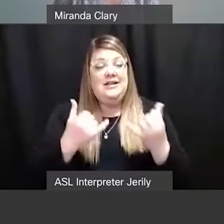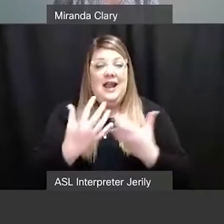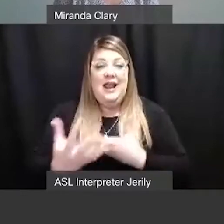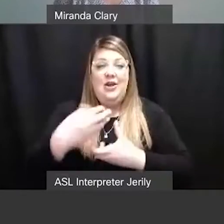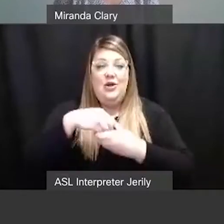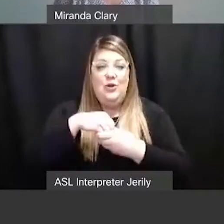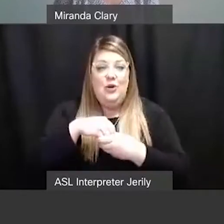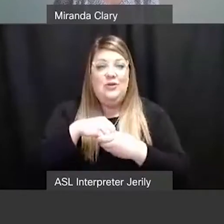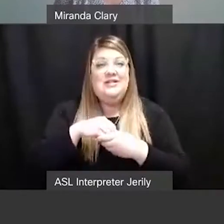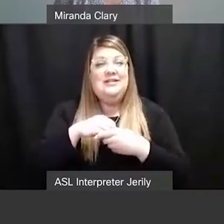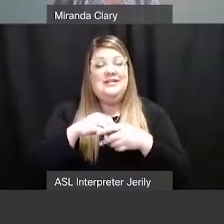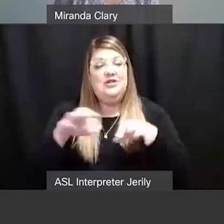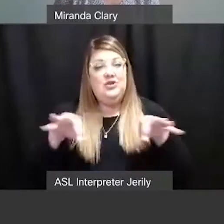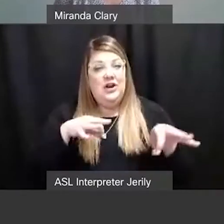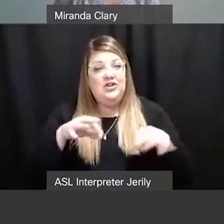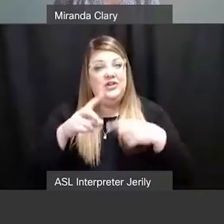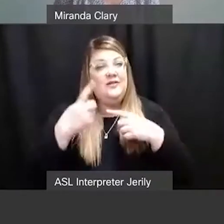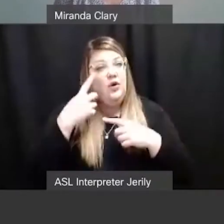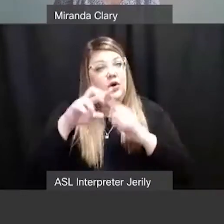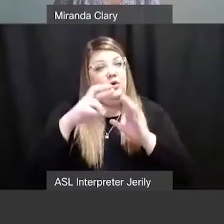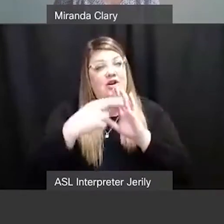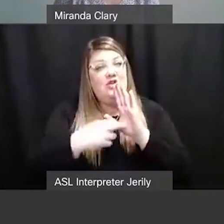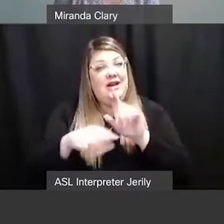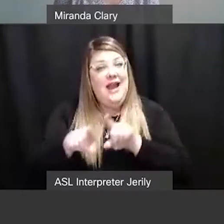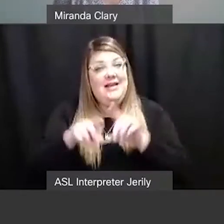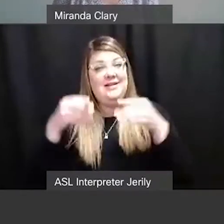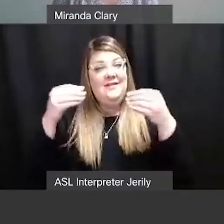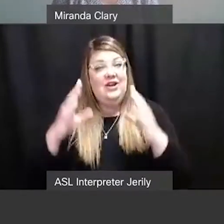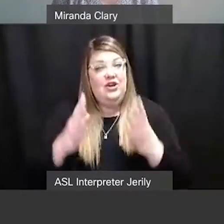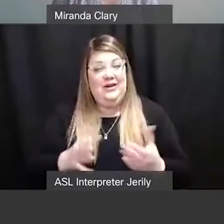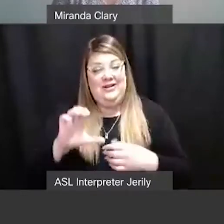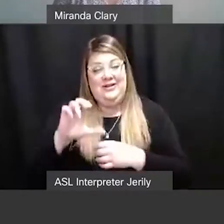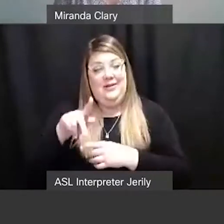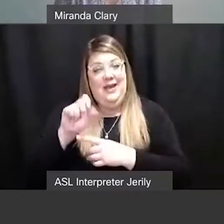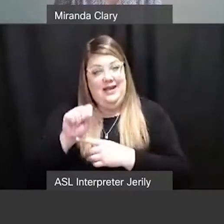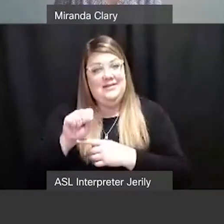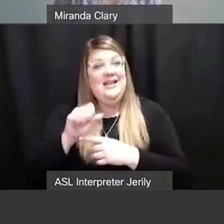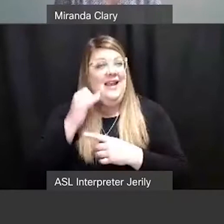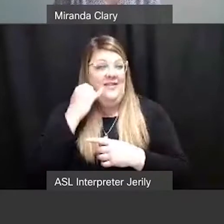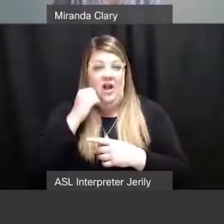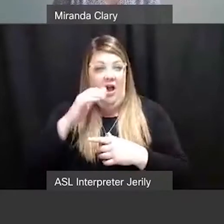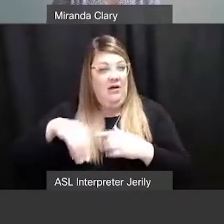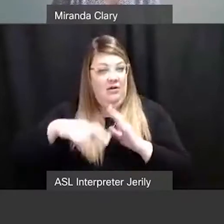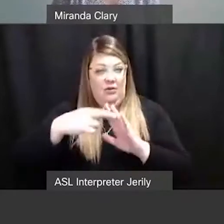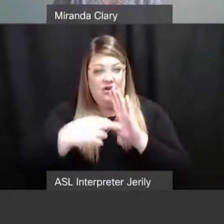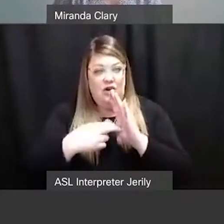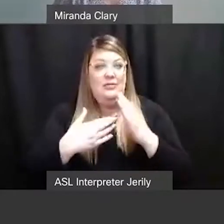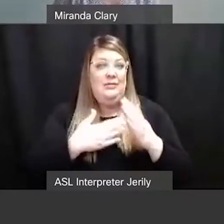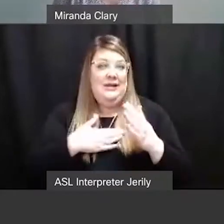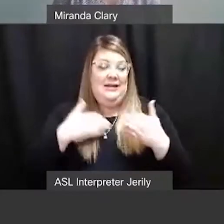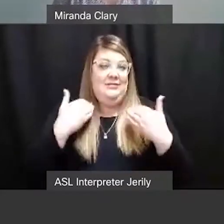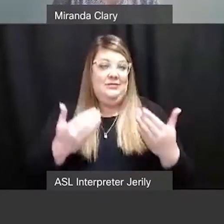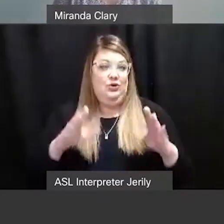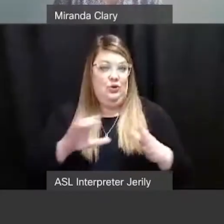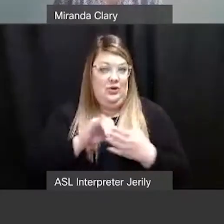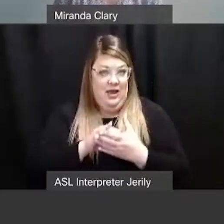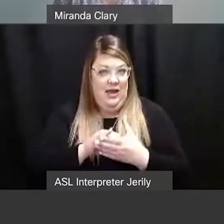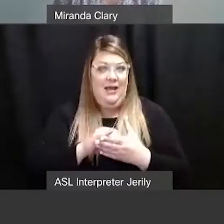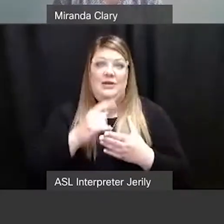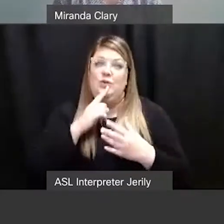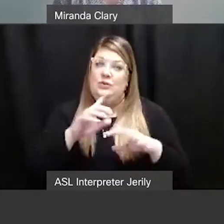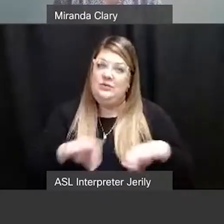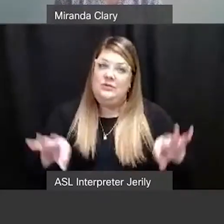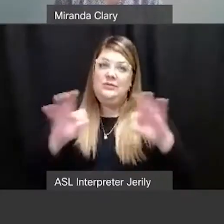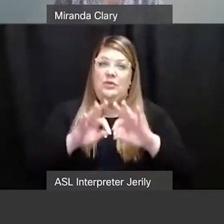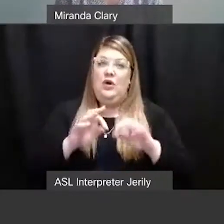includes instructions for registering as a vendor here at CPS Energy. If you're not registered with us, please be sure to do so. This is a critical